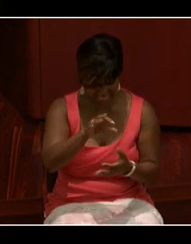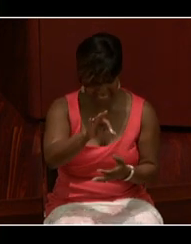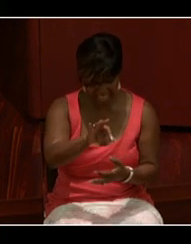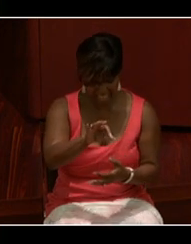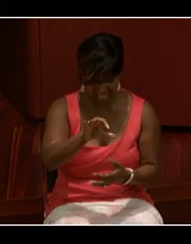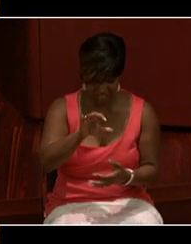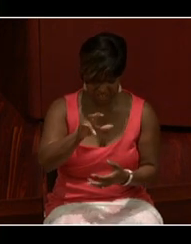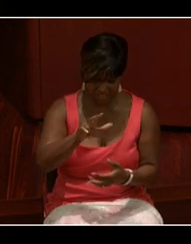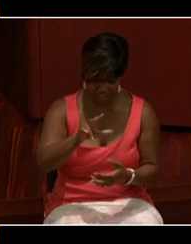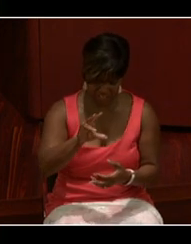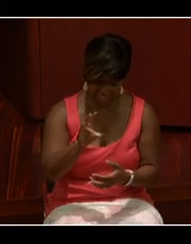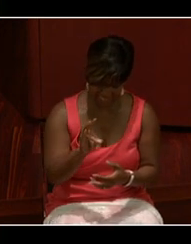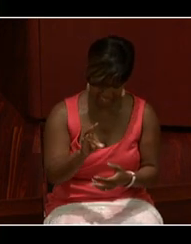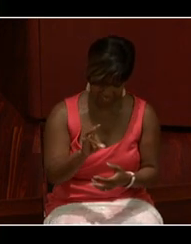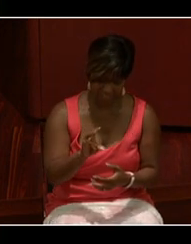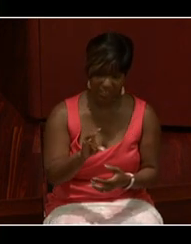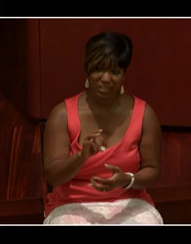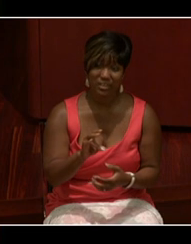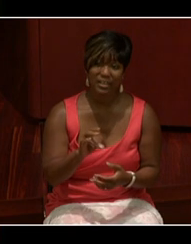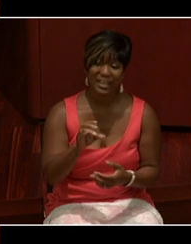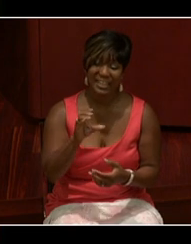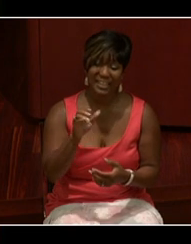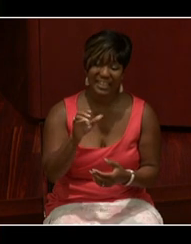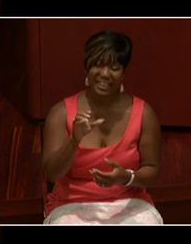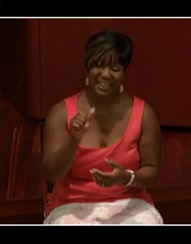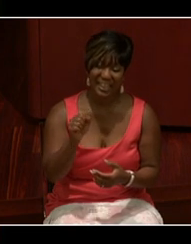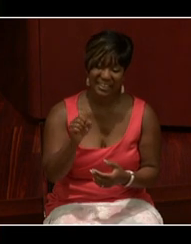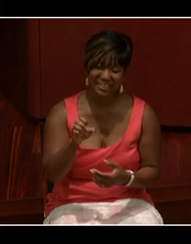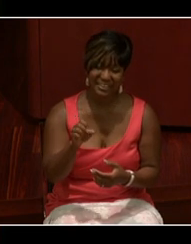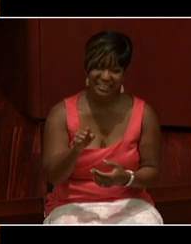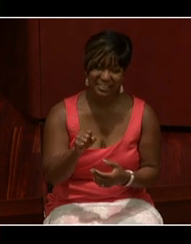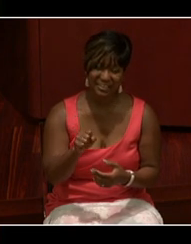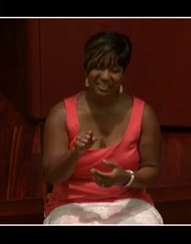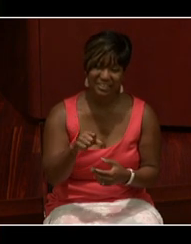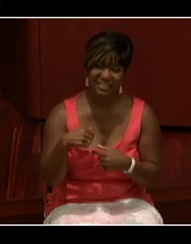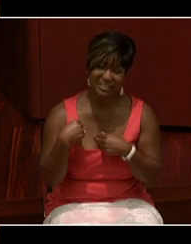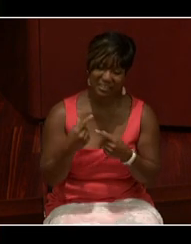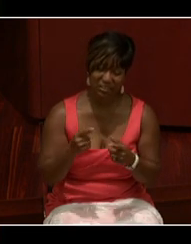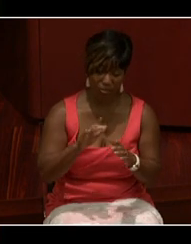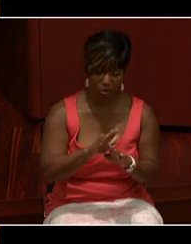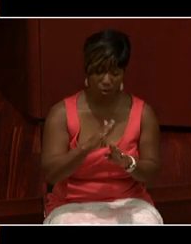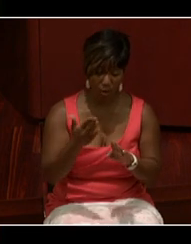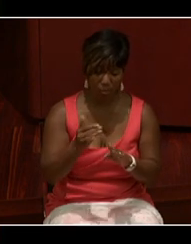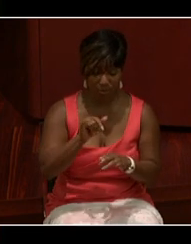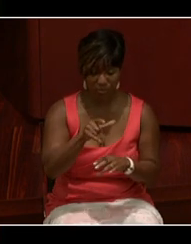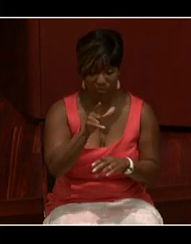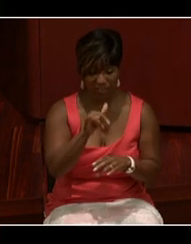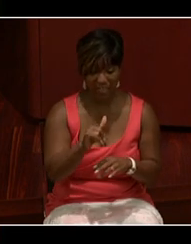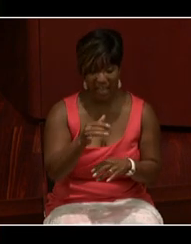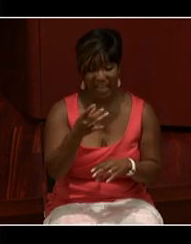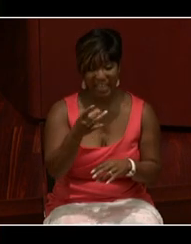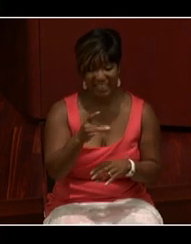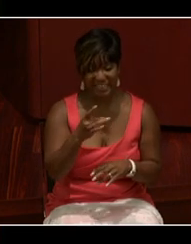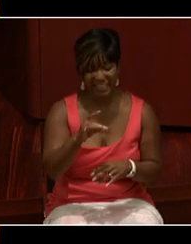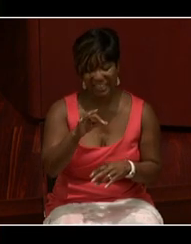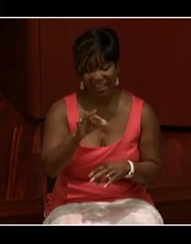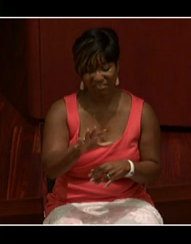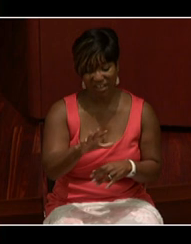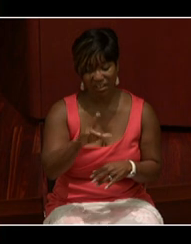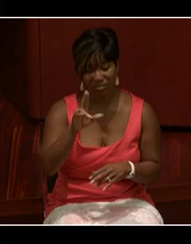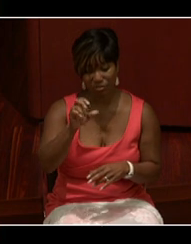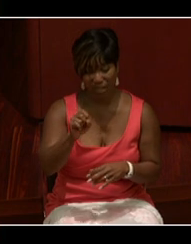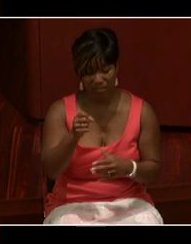68,937 Leavenworth inmate case files. Since opening its doors in July of 1895, United